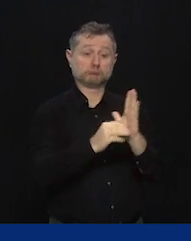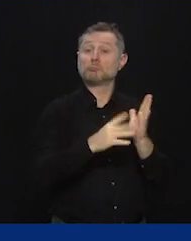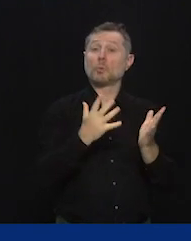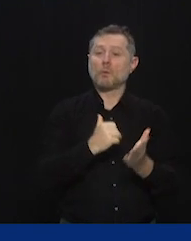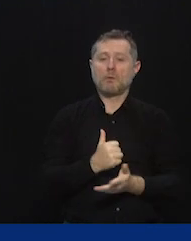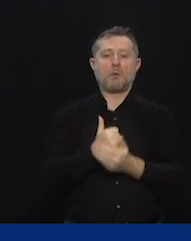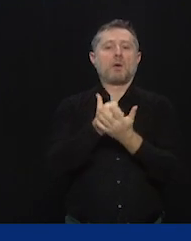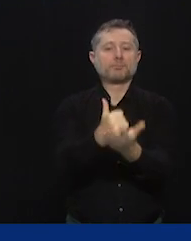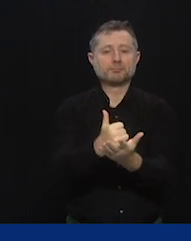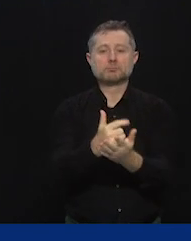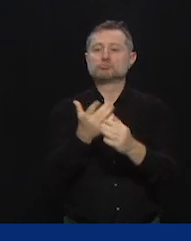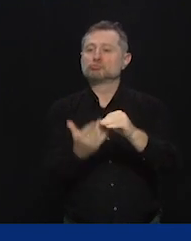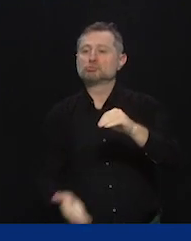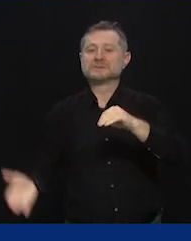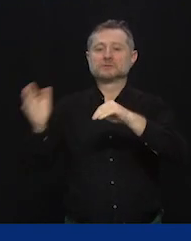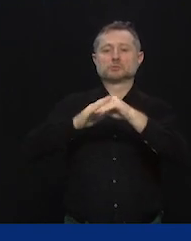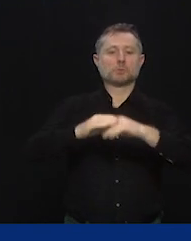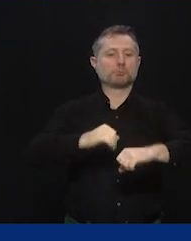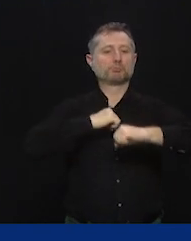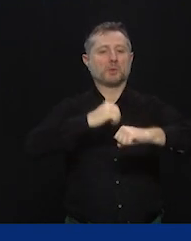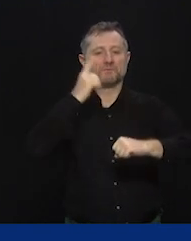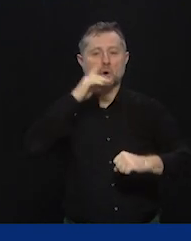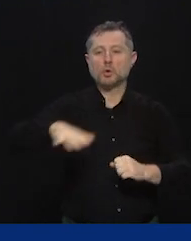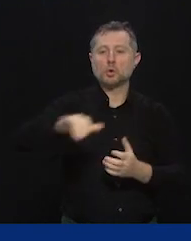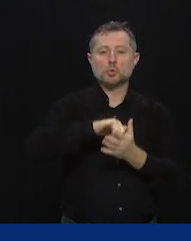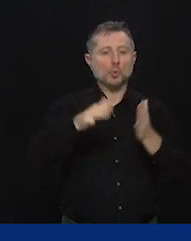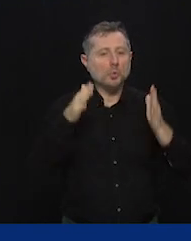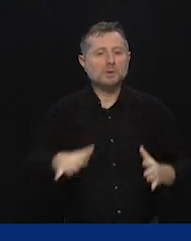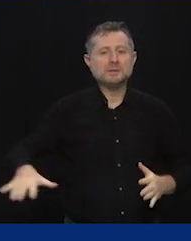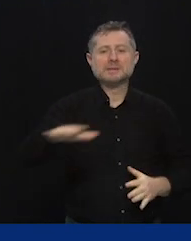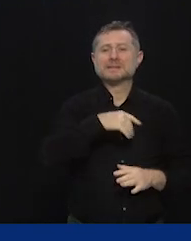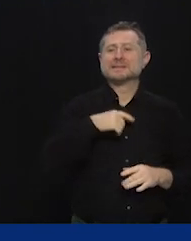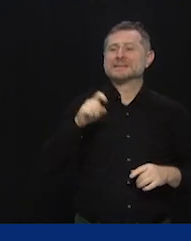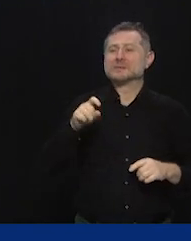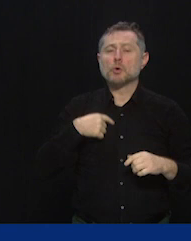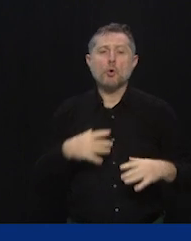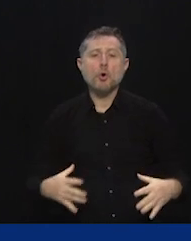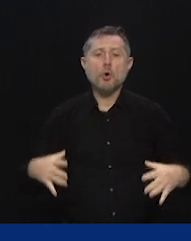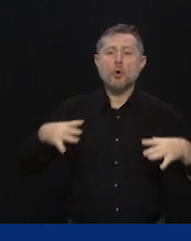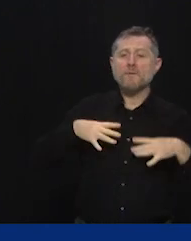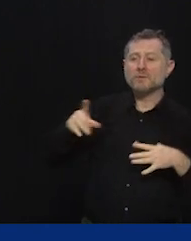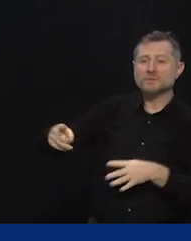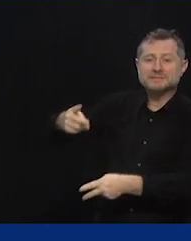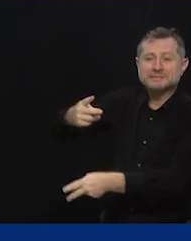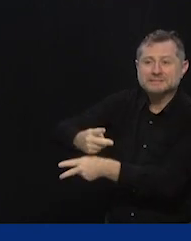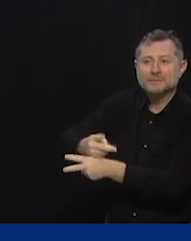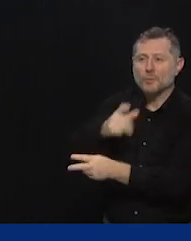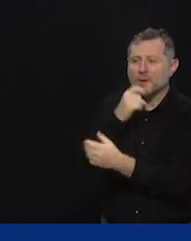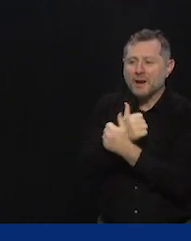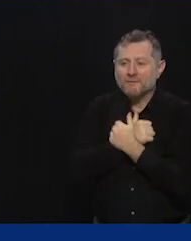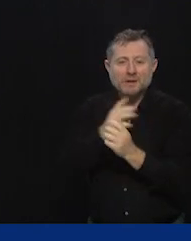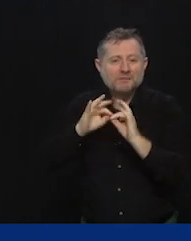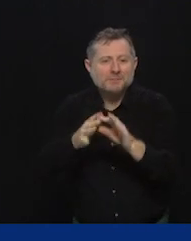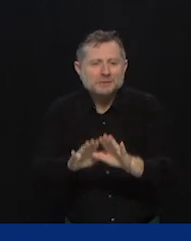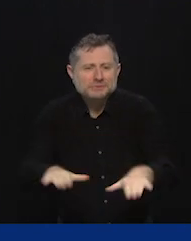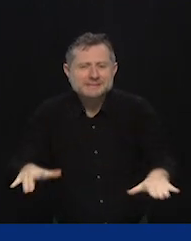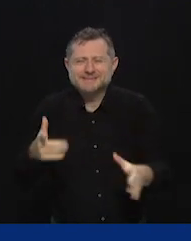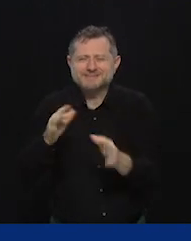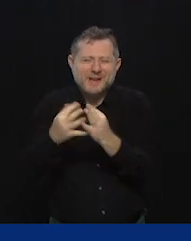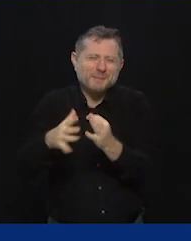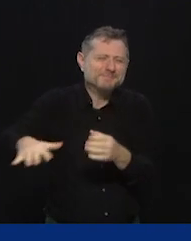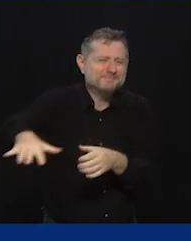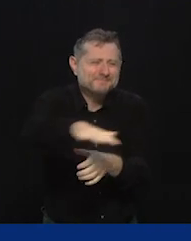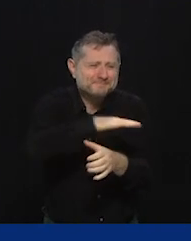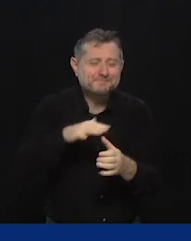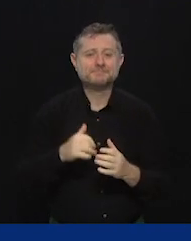off to care for their seriously ill loved ones. We are proud that New York recognizes that families come in different configurations and is